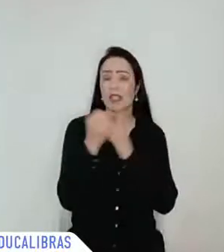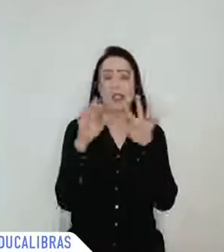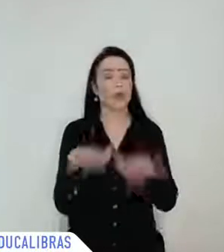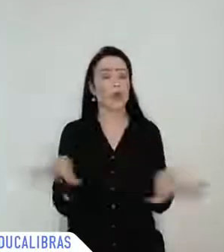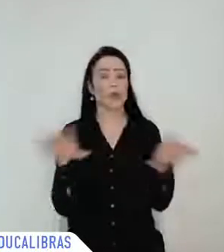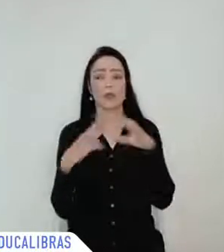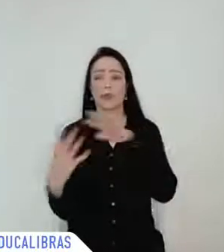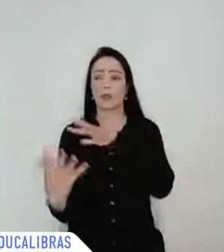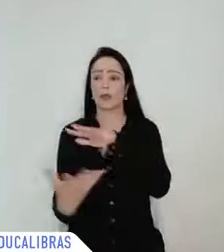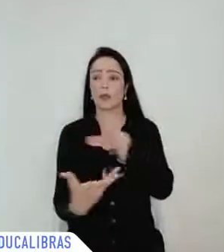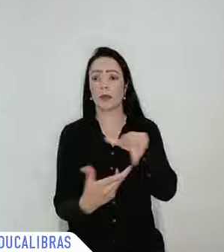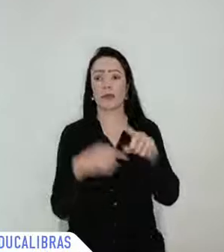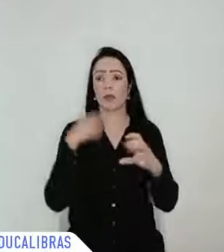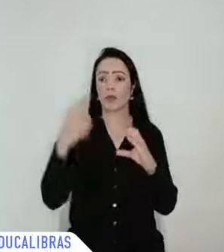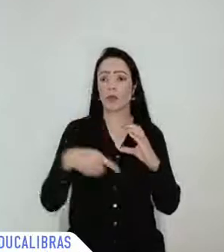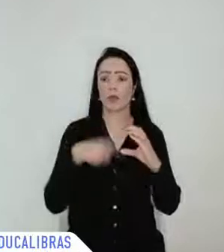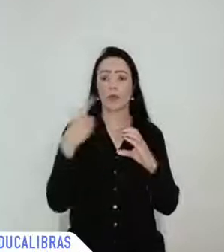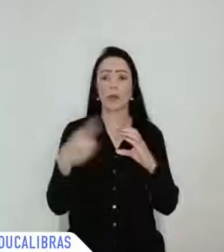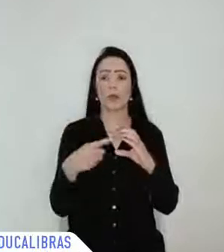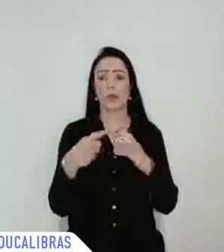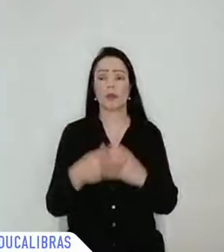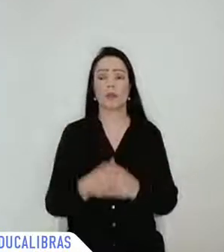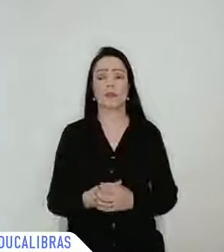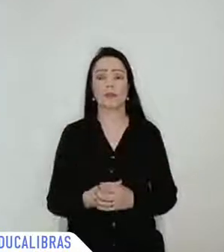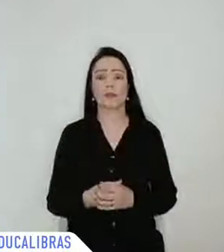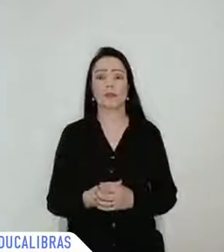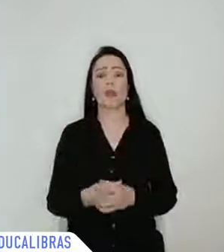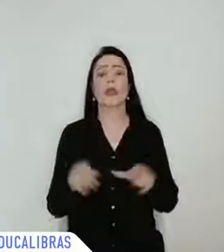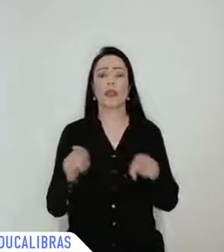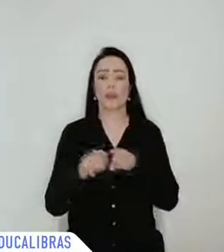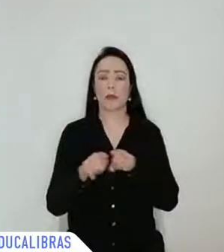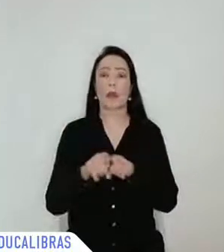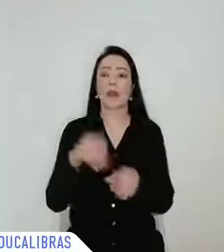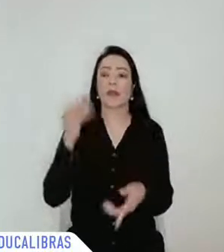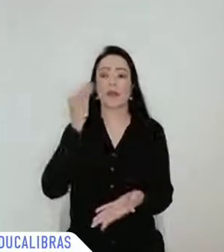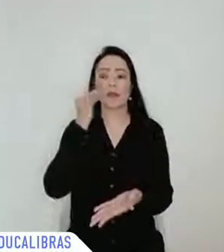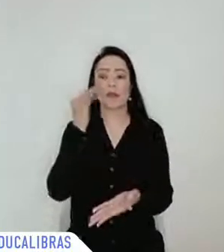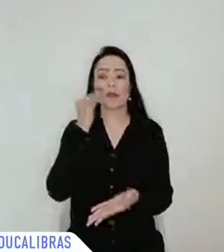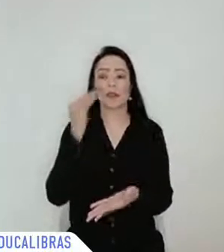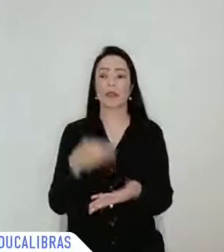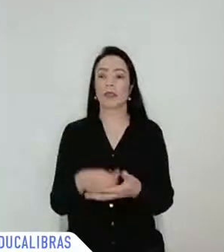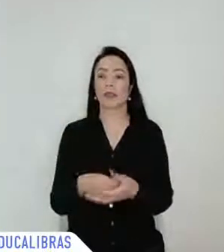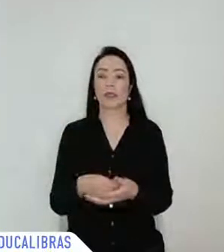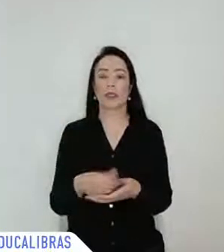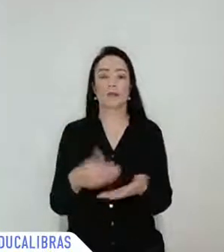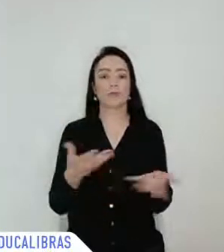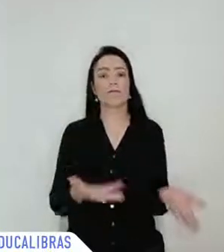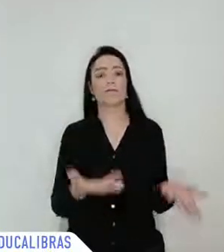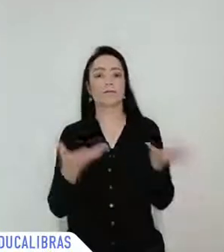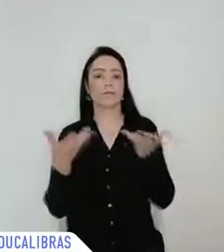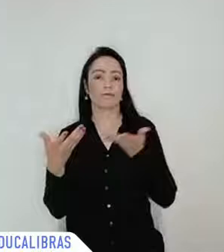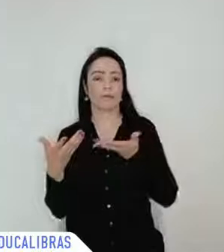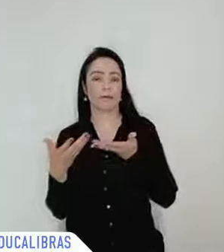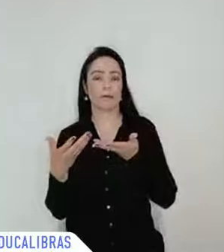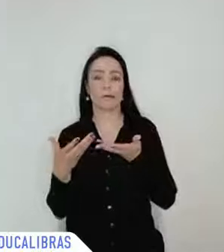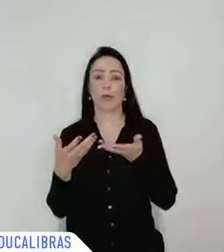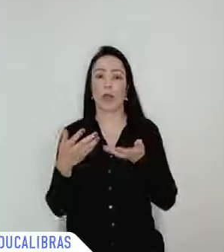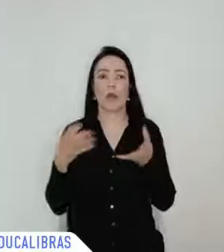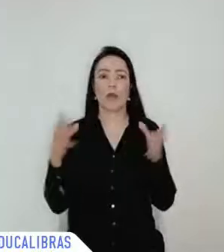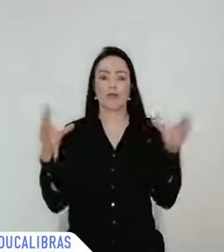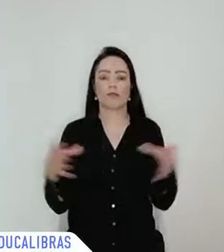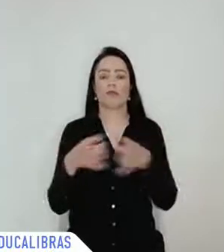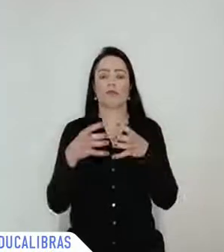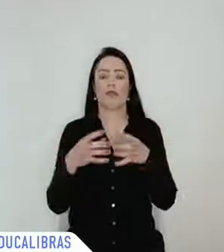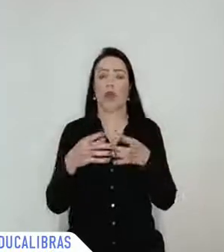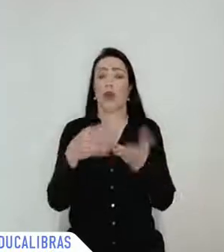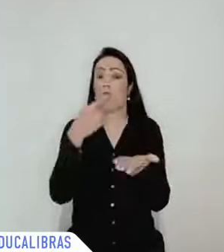private institutions, and looking at other governments, trying to